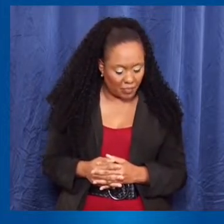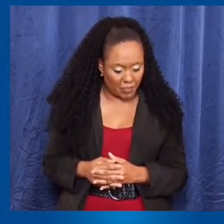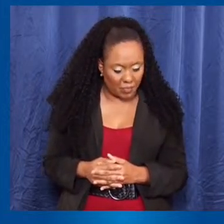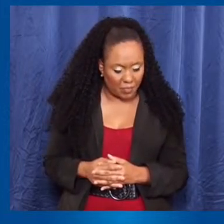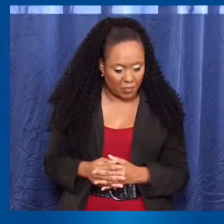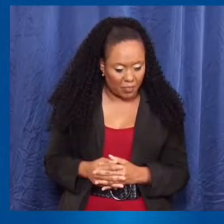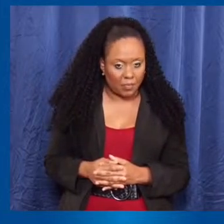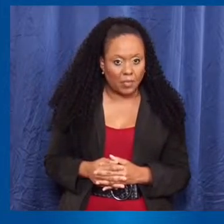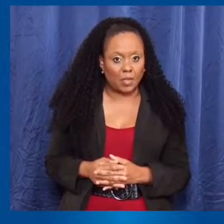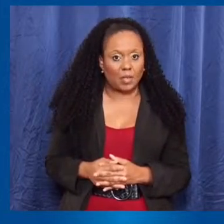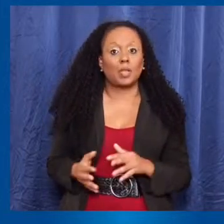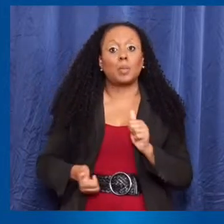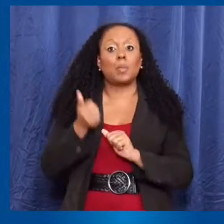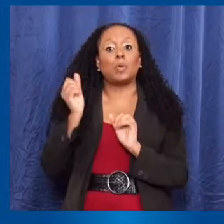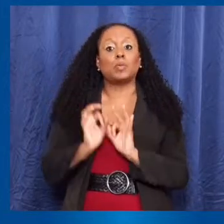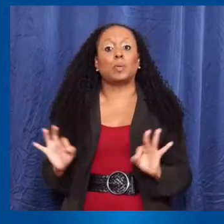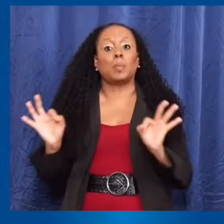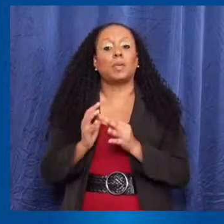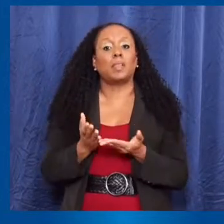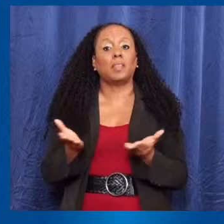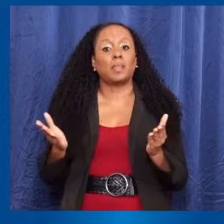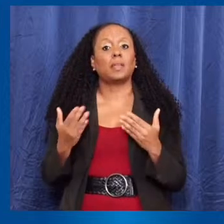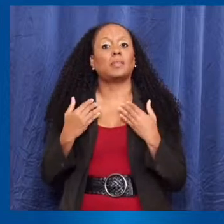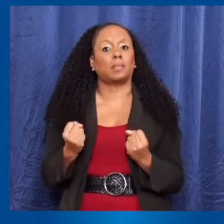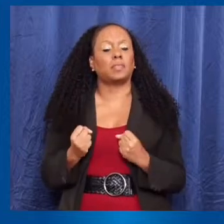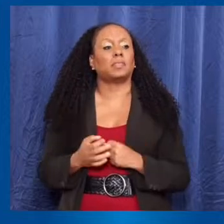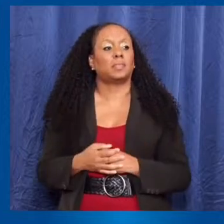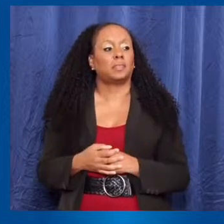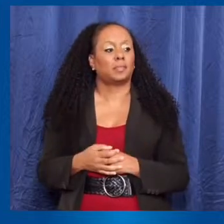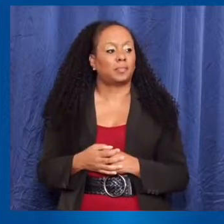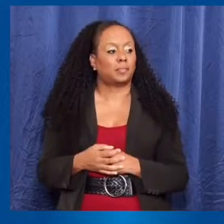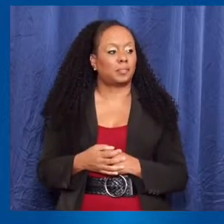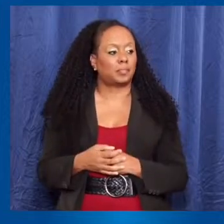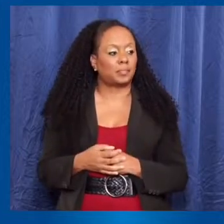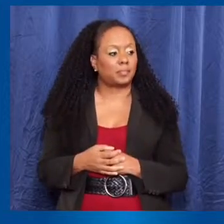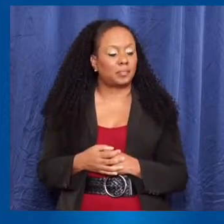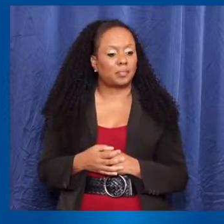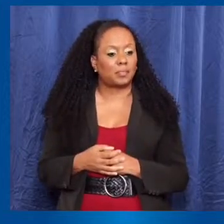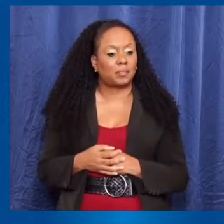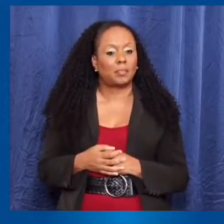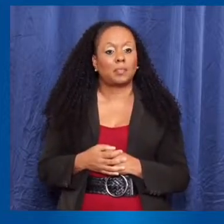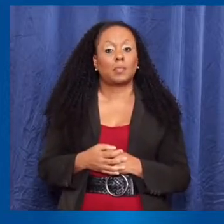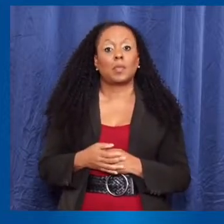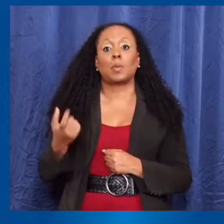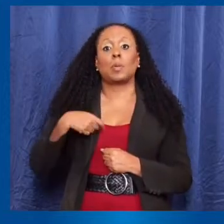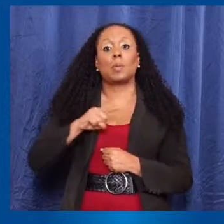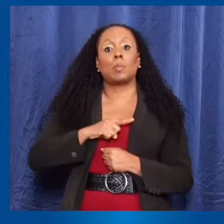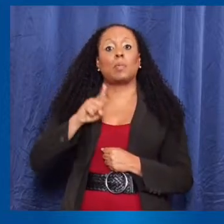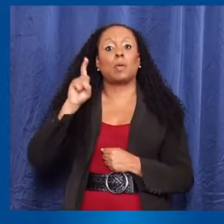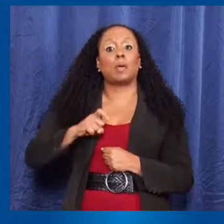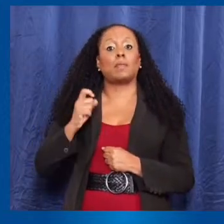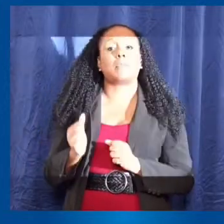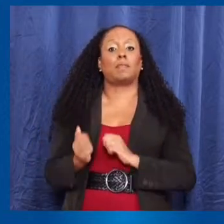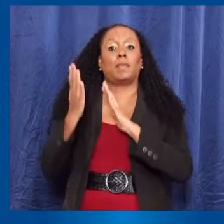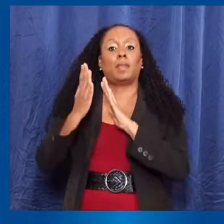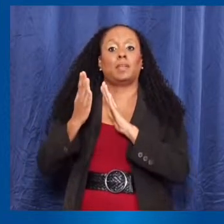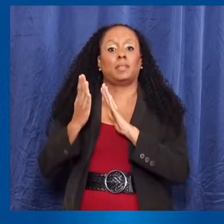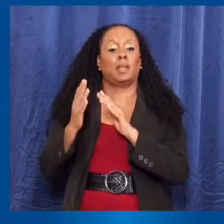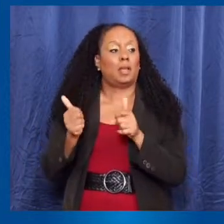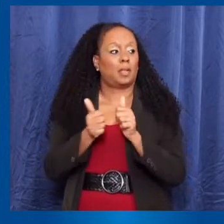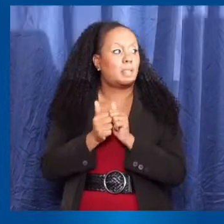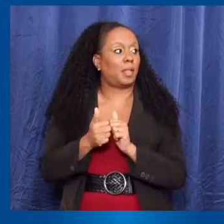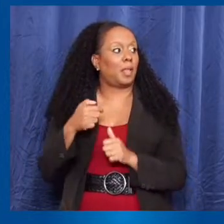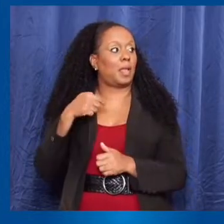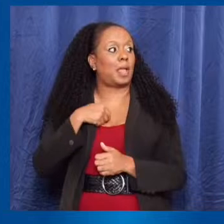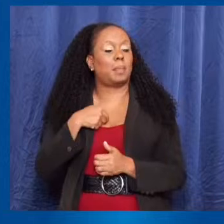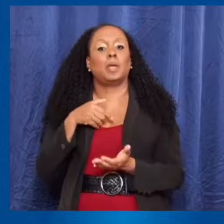is the confidence. We are in front in this situation, and we have to face all together. You know me, I'm a doctor, and